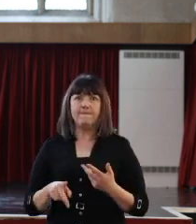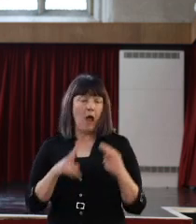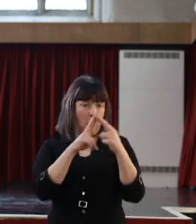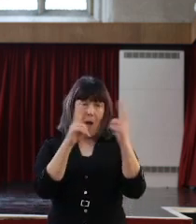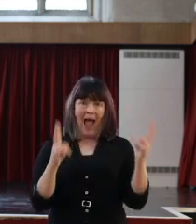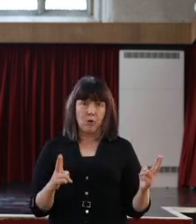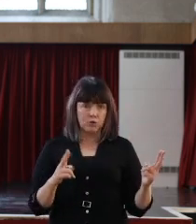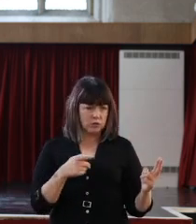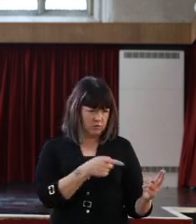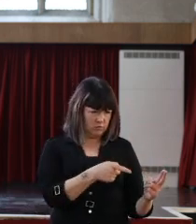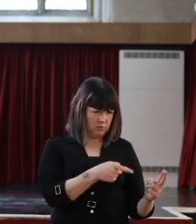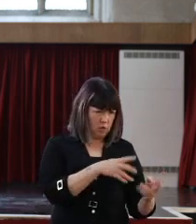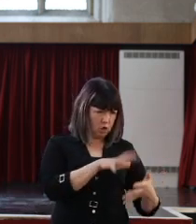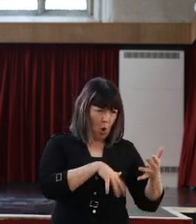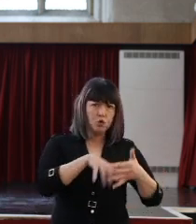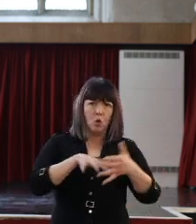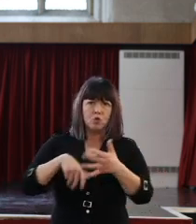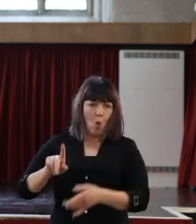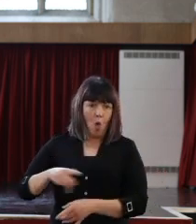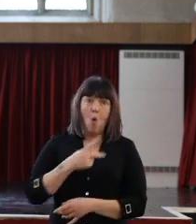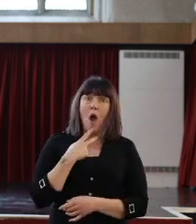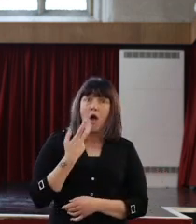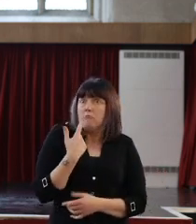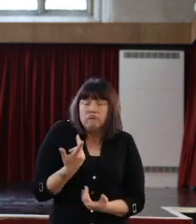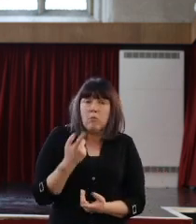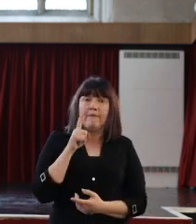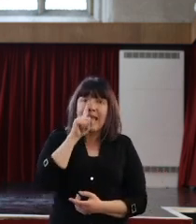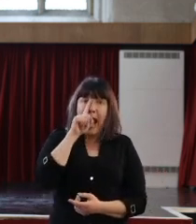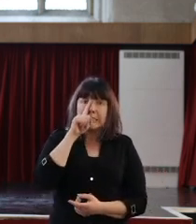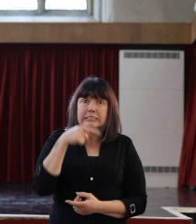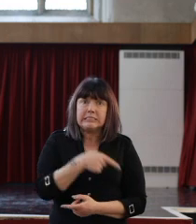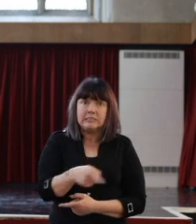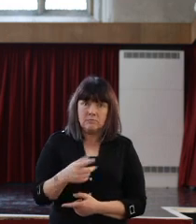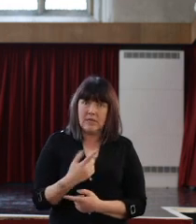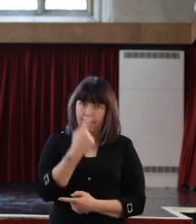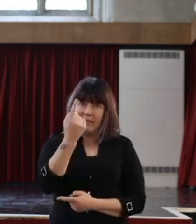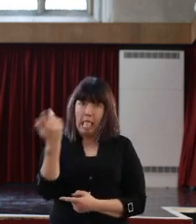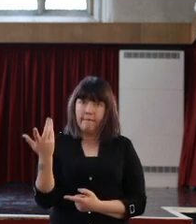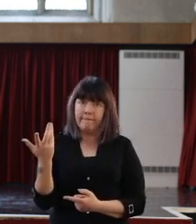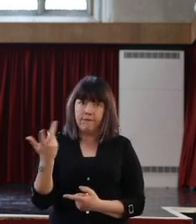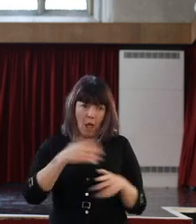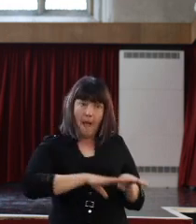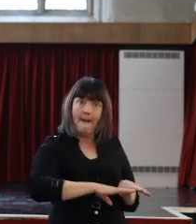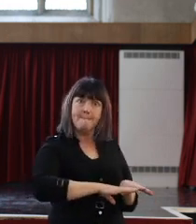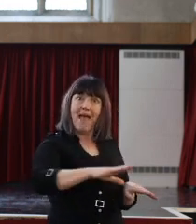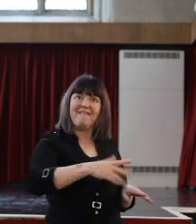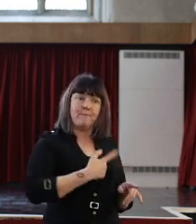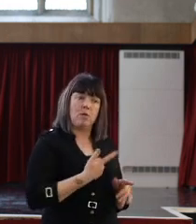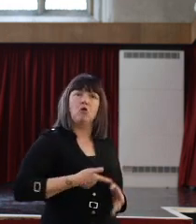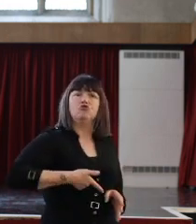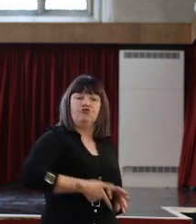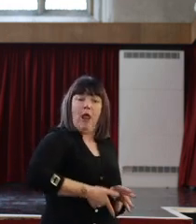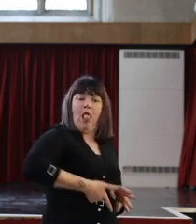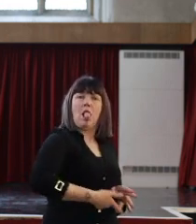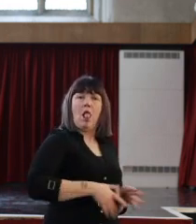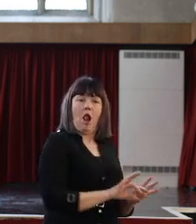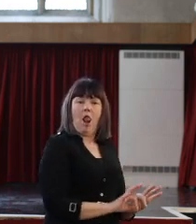stolen, pretty much. Even our gas supply was stolen. He drilled into the pavement and run the gas supply into our house. He was